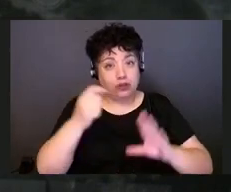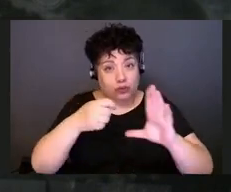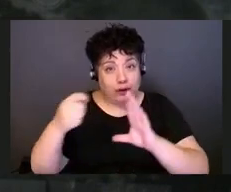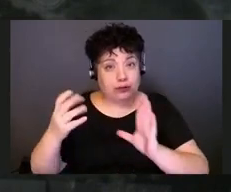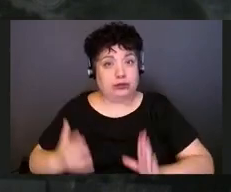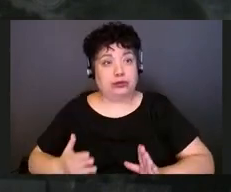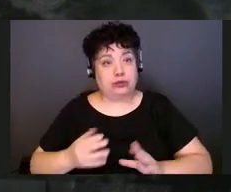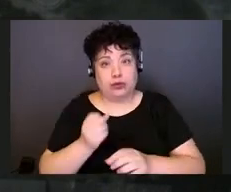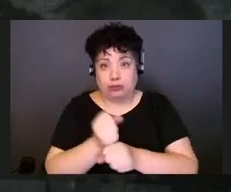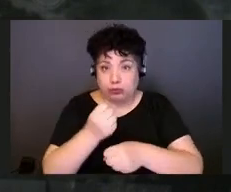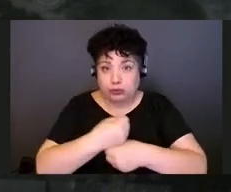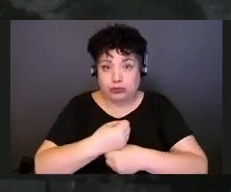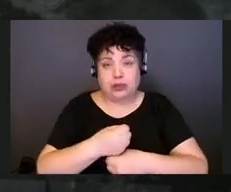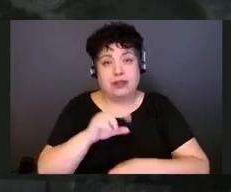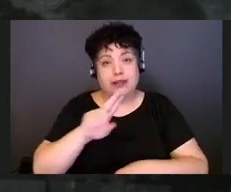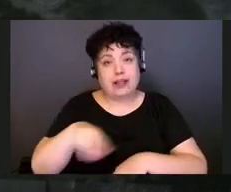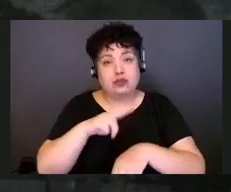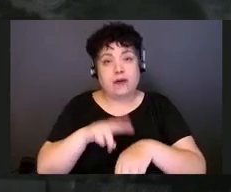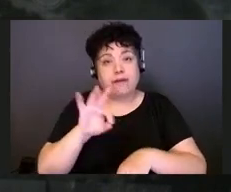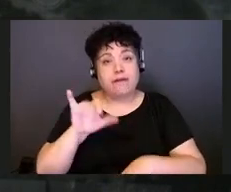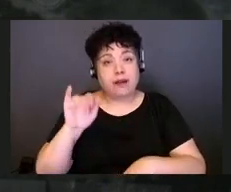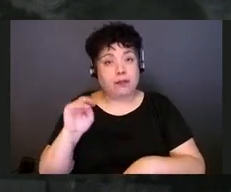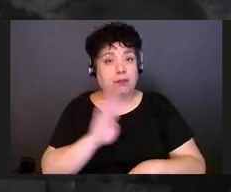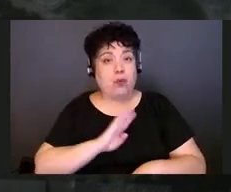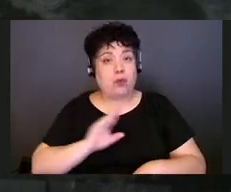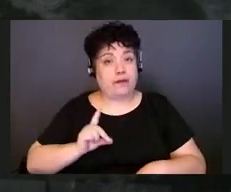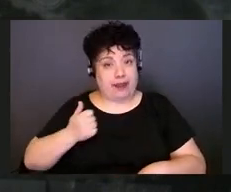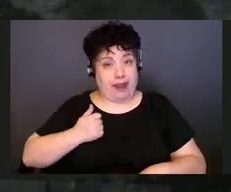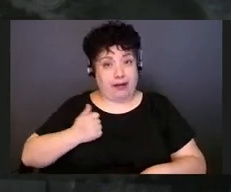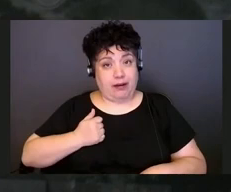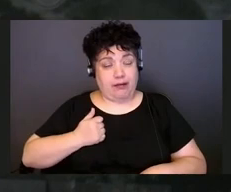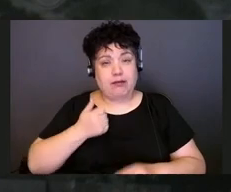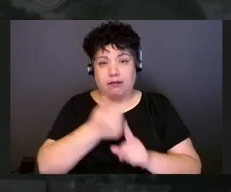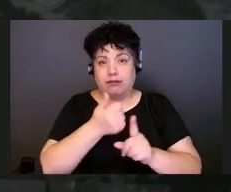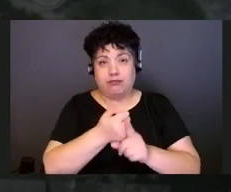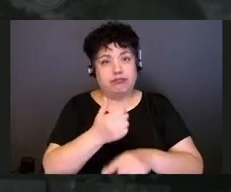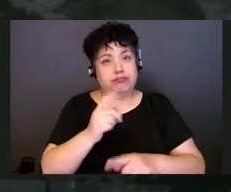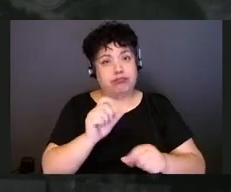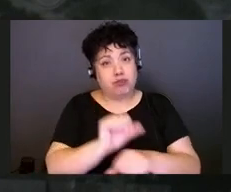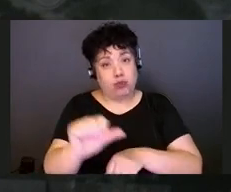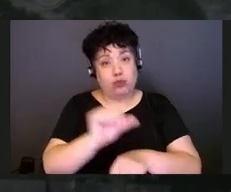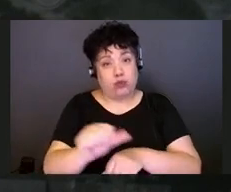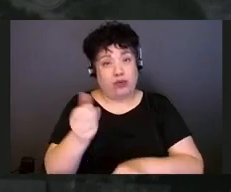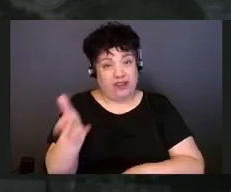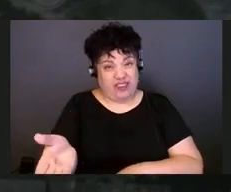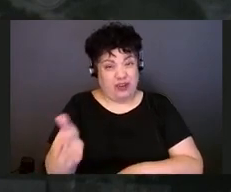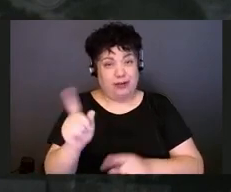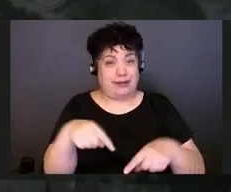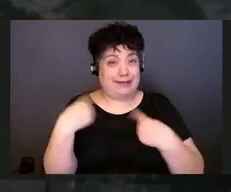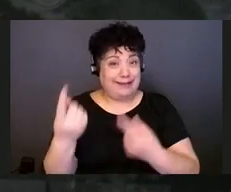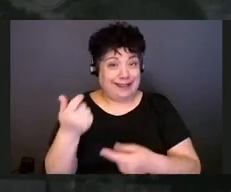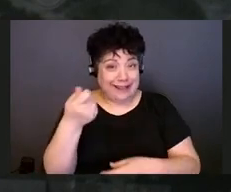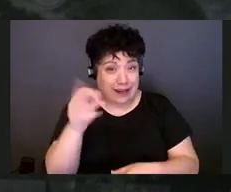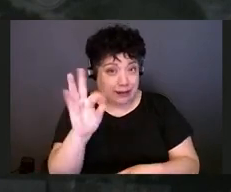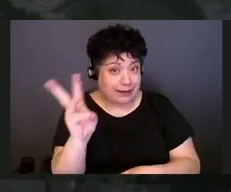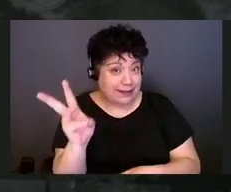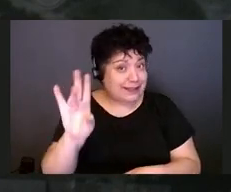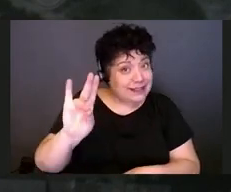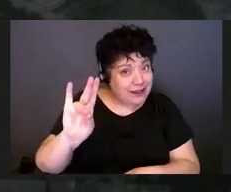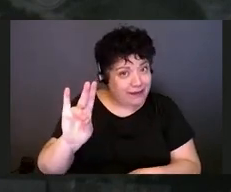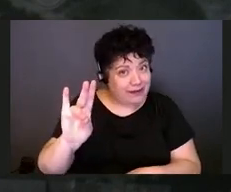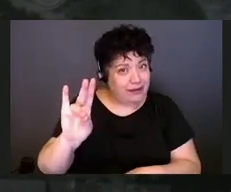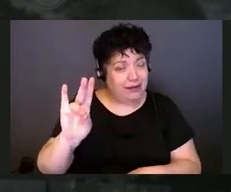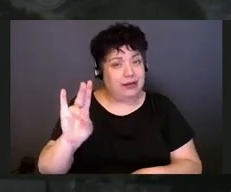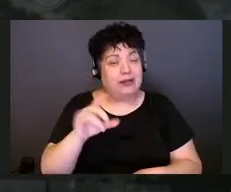producer at the National Film Board of Canada, where she's worked since 1967. Ms. Obomsawin's